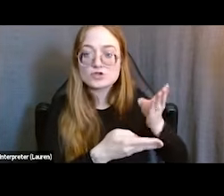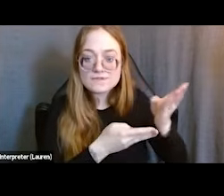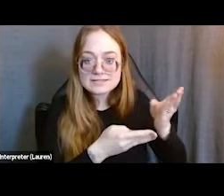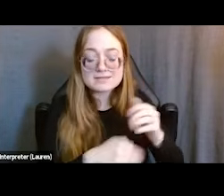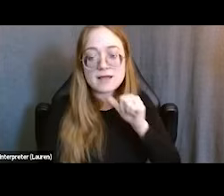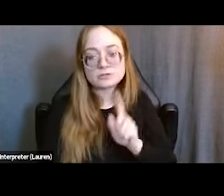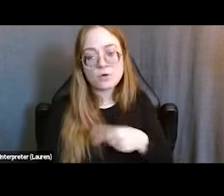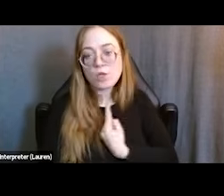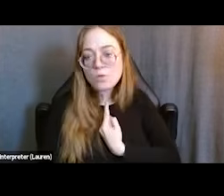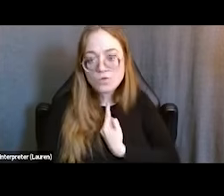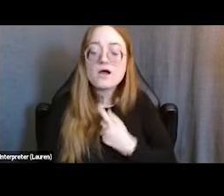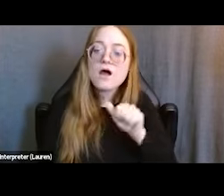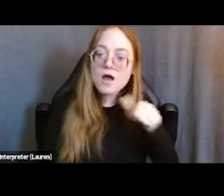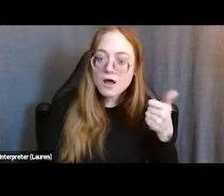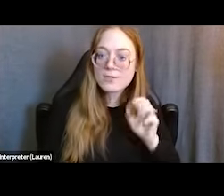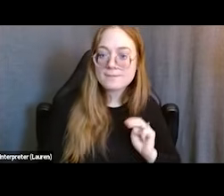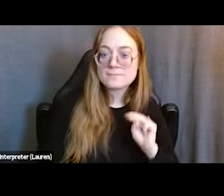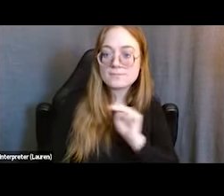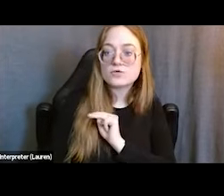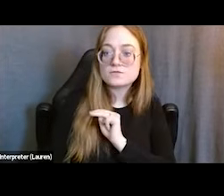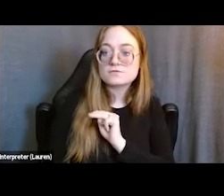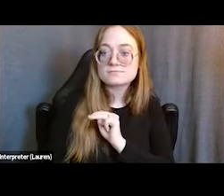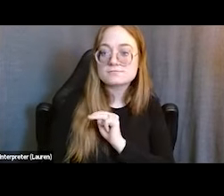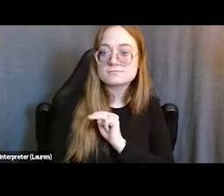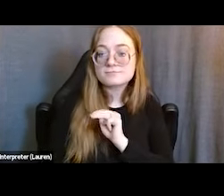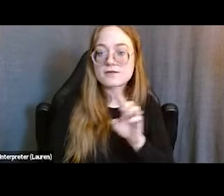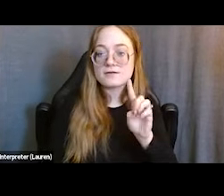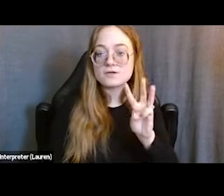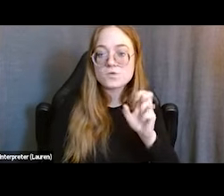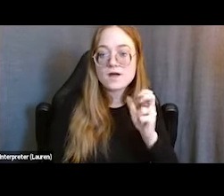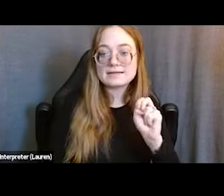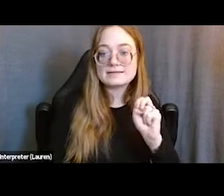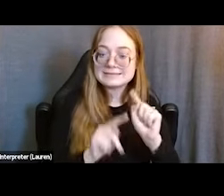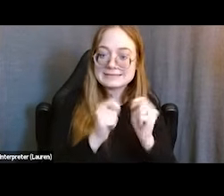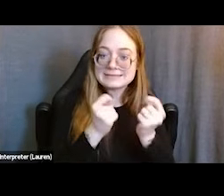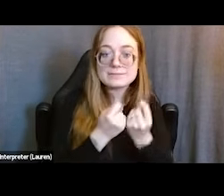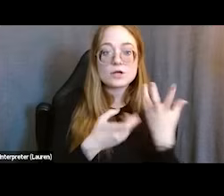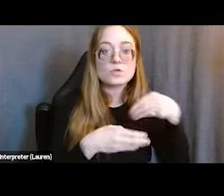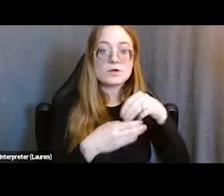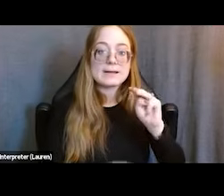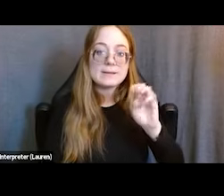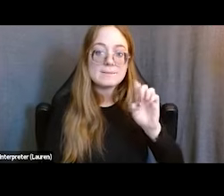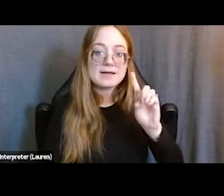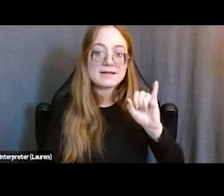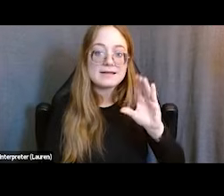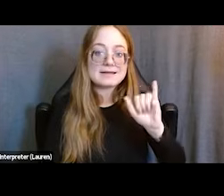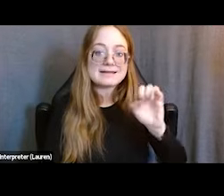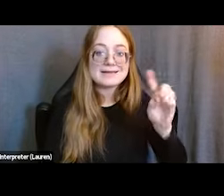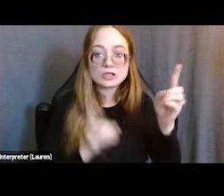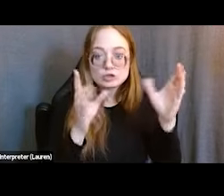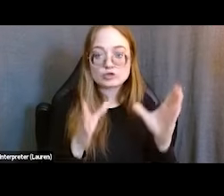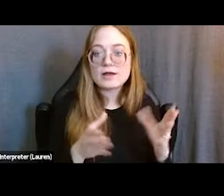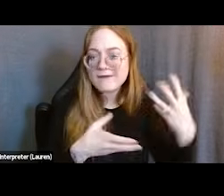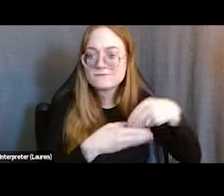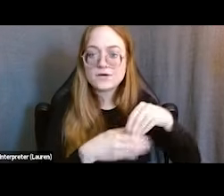that. That was something that other members of the DeWine team, including our Medicaid director, had been